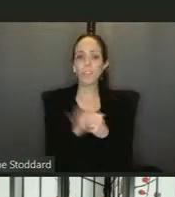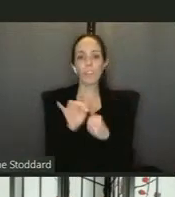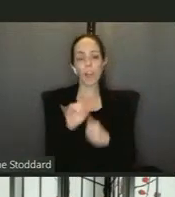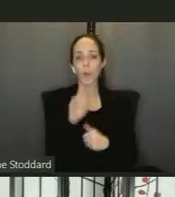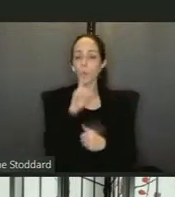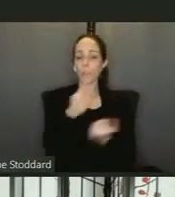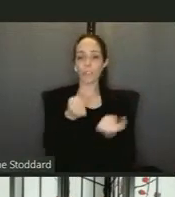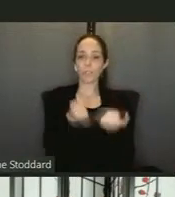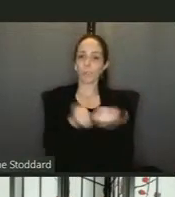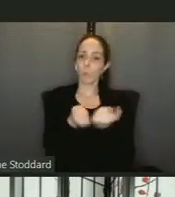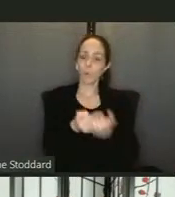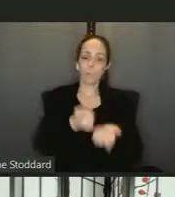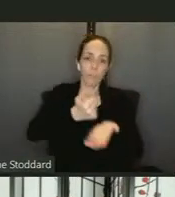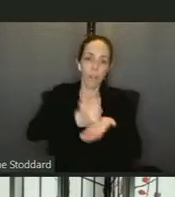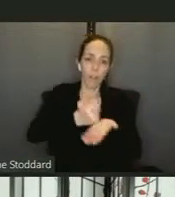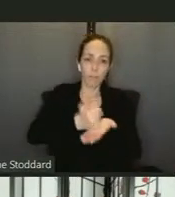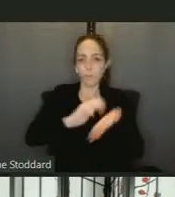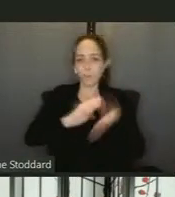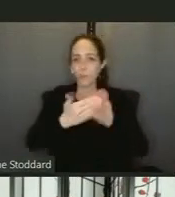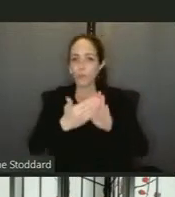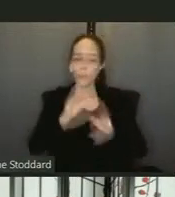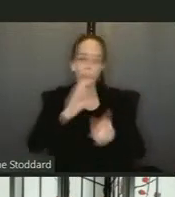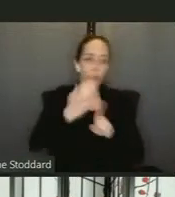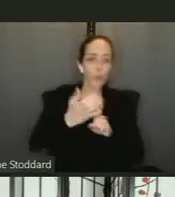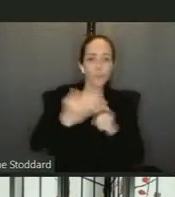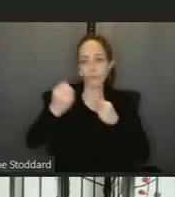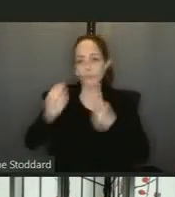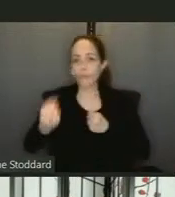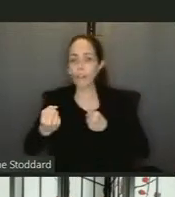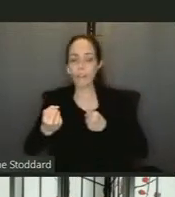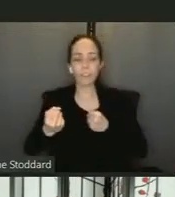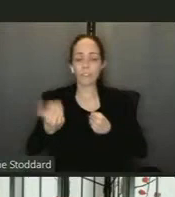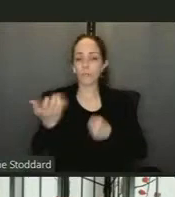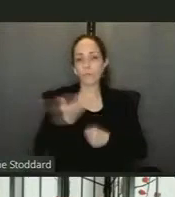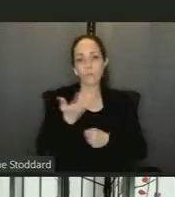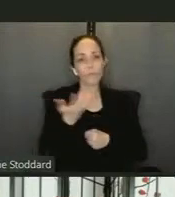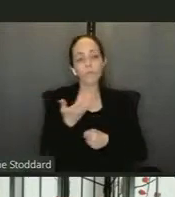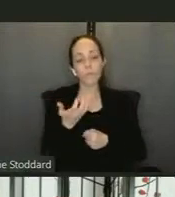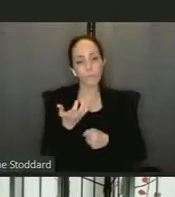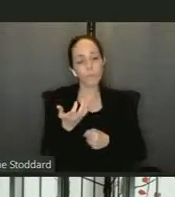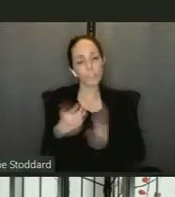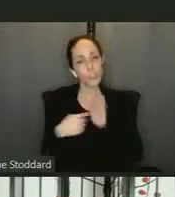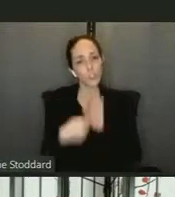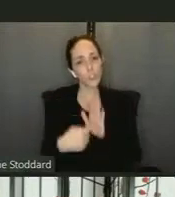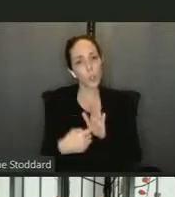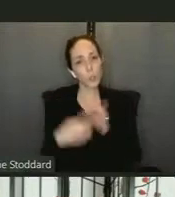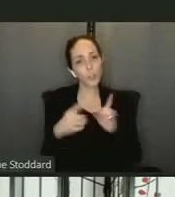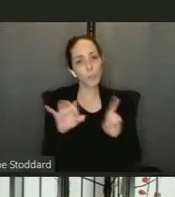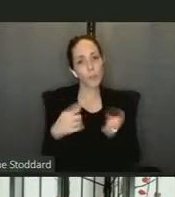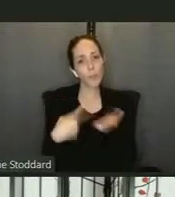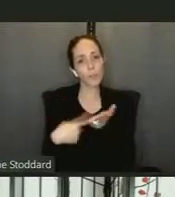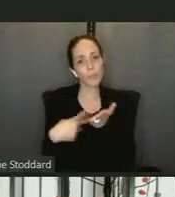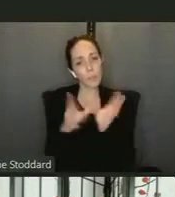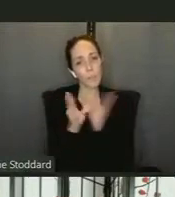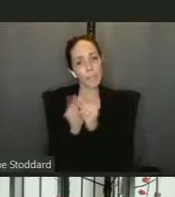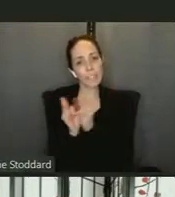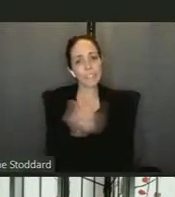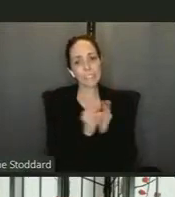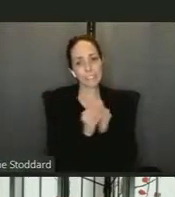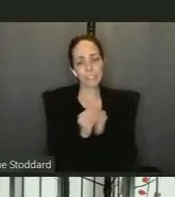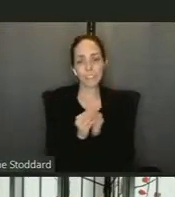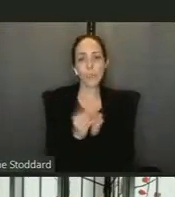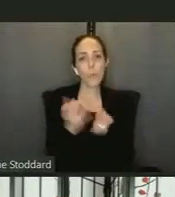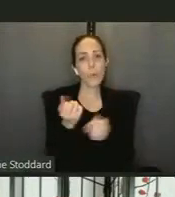and acknowledge the cultural strength and resilience of our community, ensuring that the voices and the culture